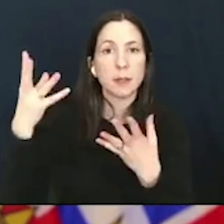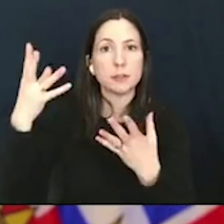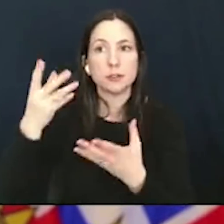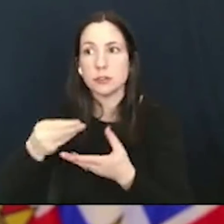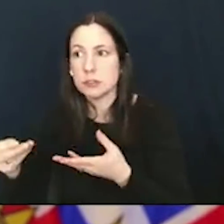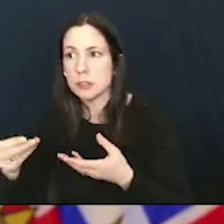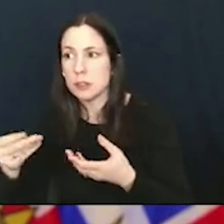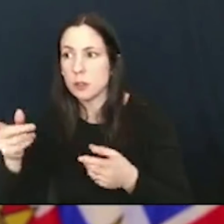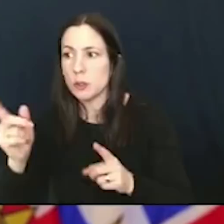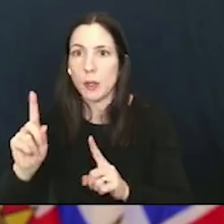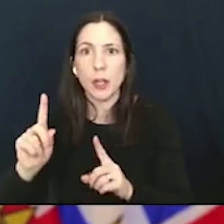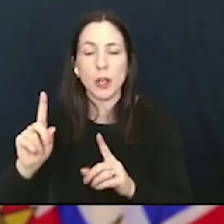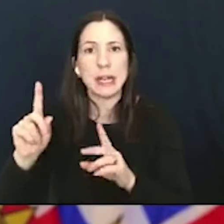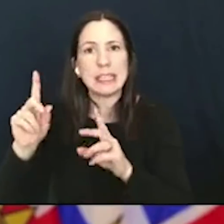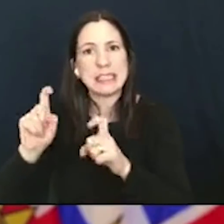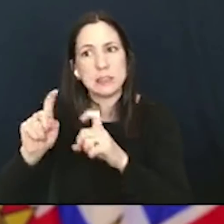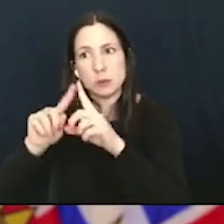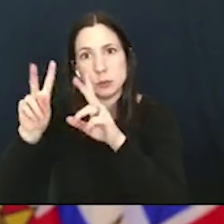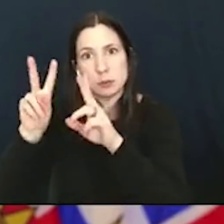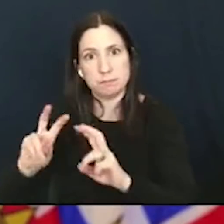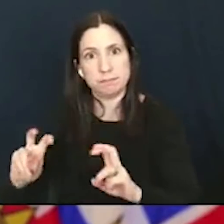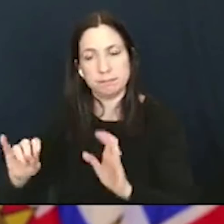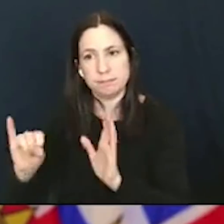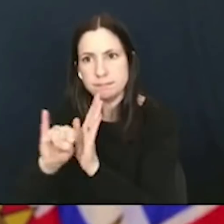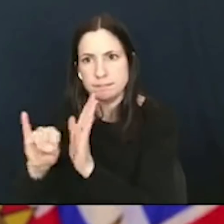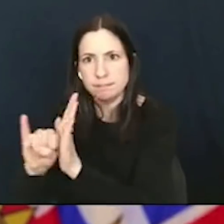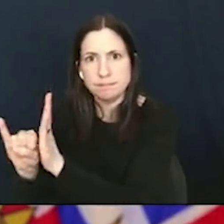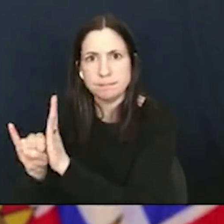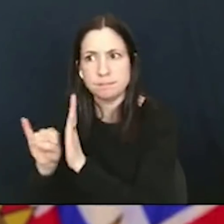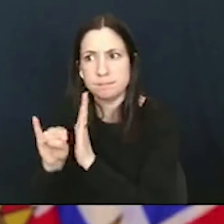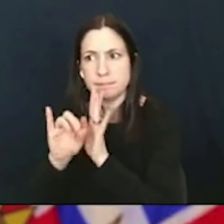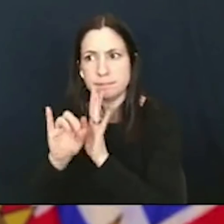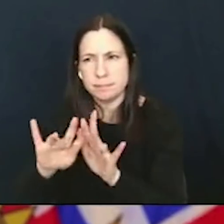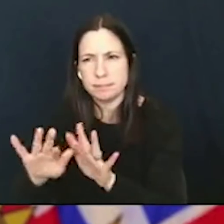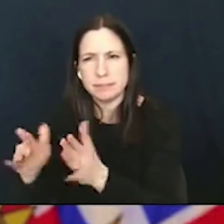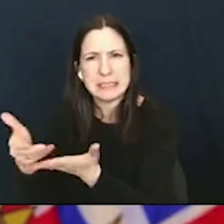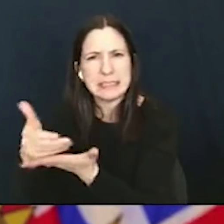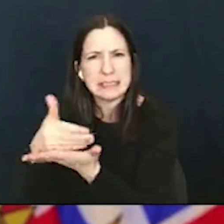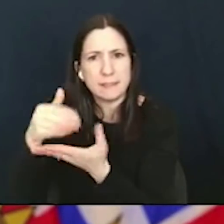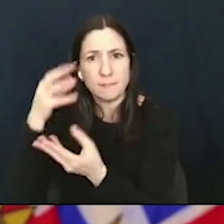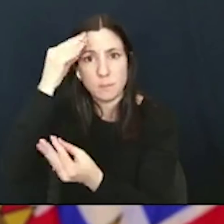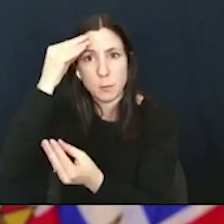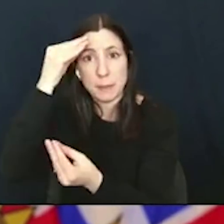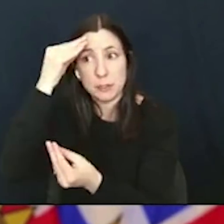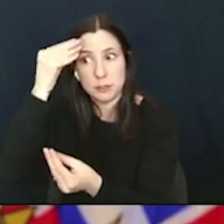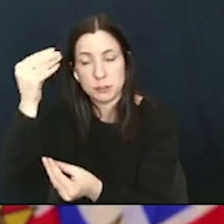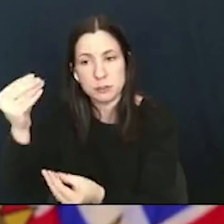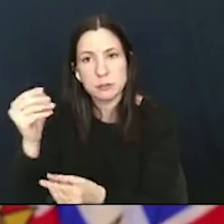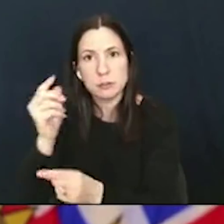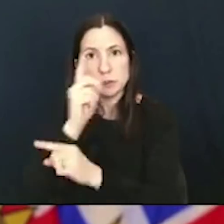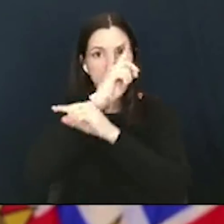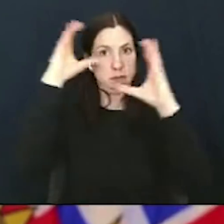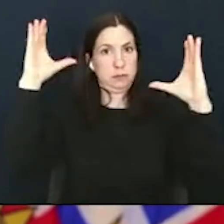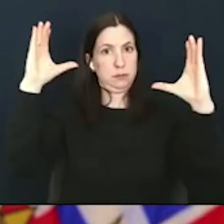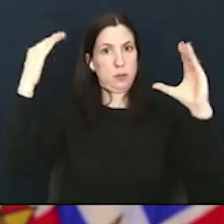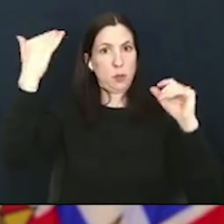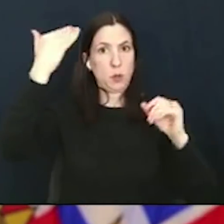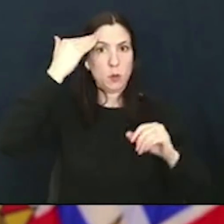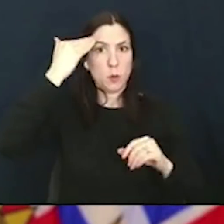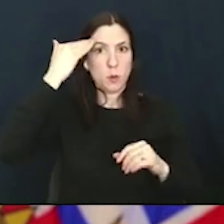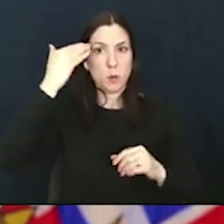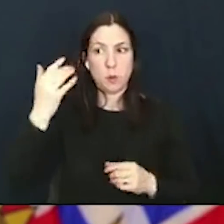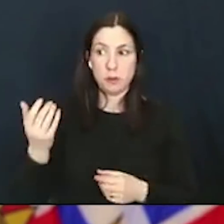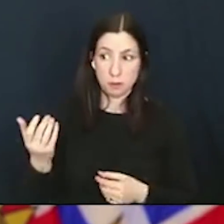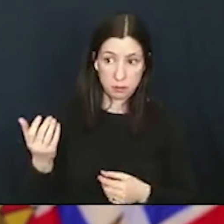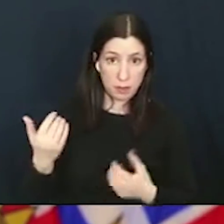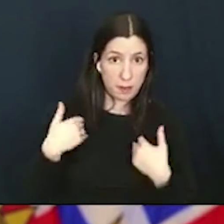our community. So that has been a focus over the last few weeks, to understand better what the impact is or